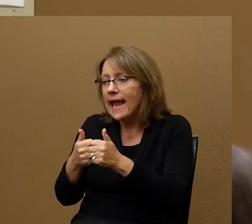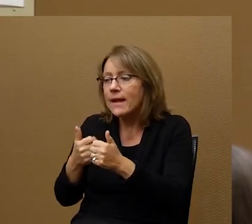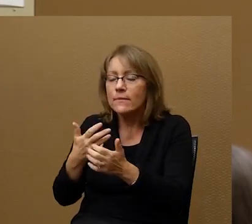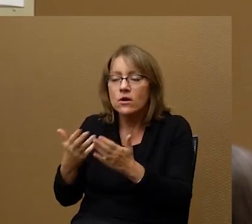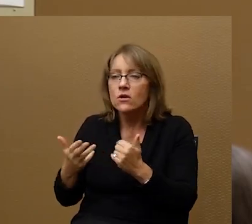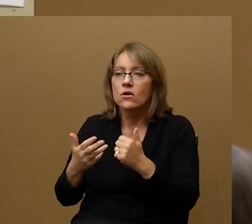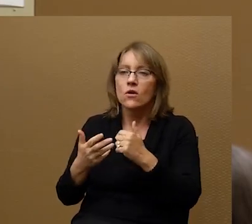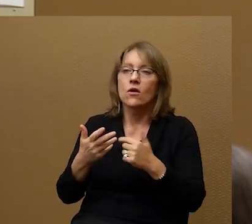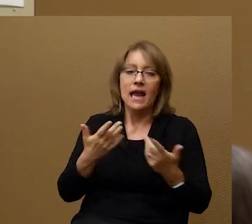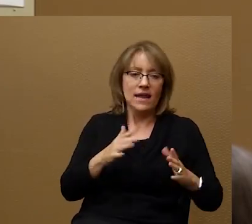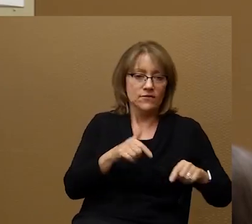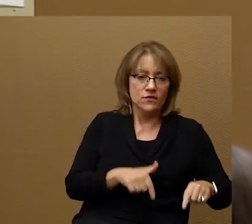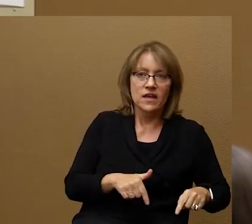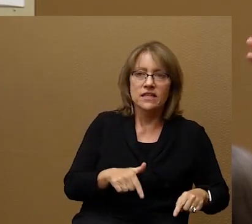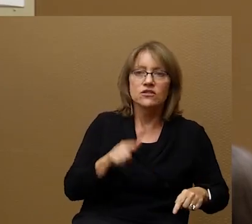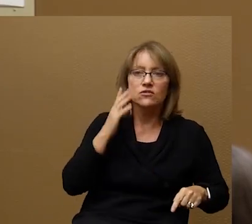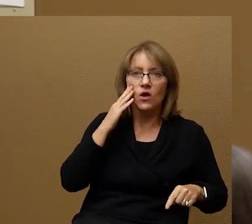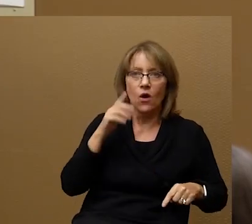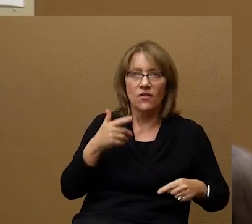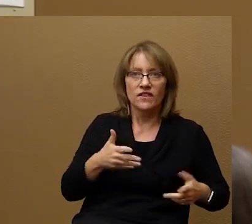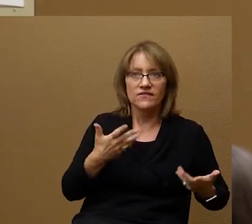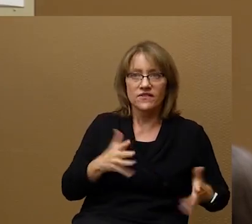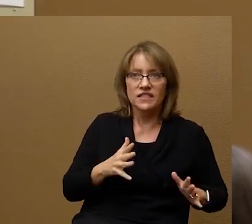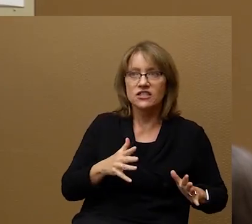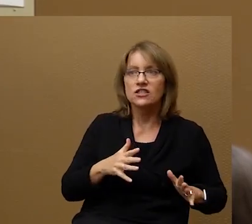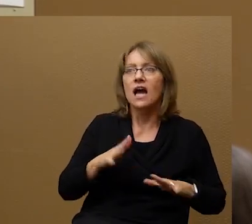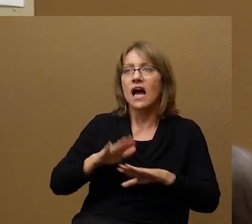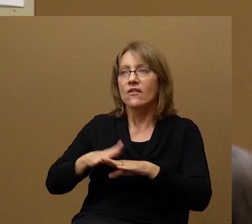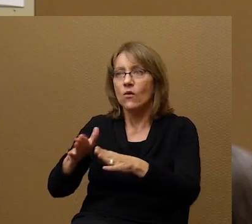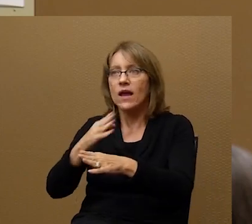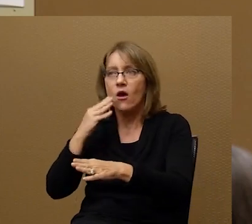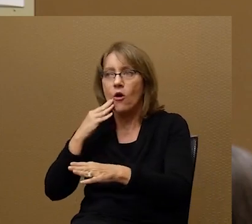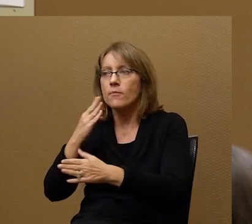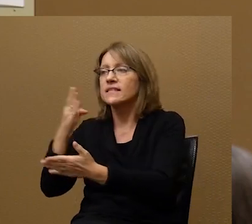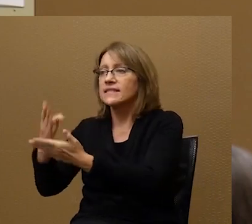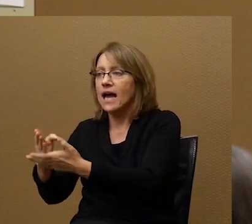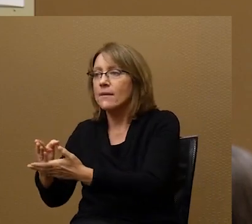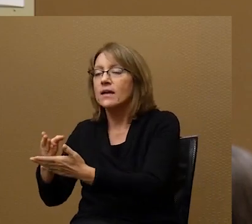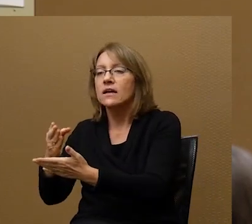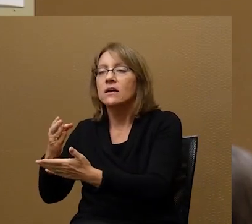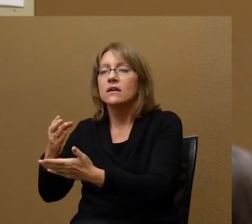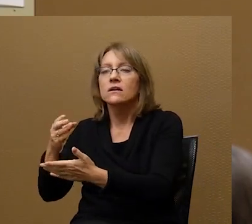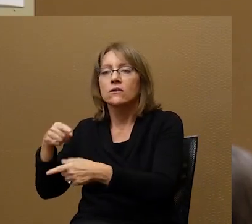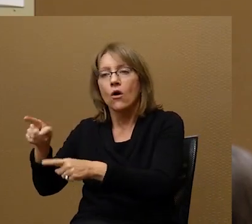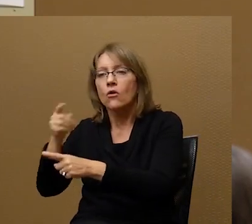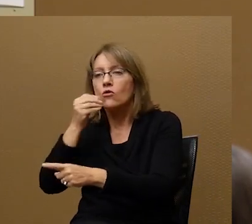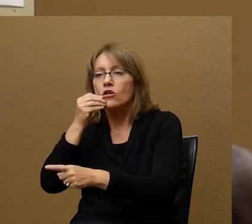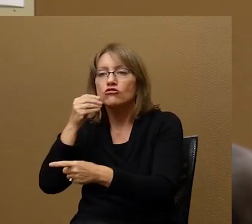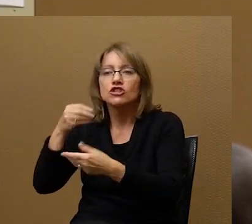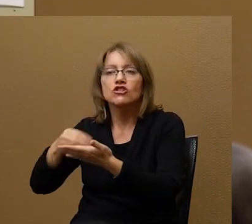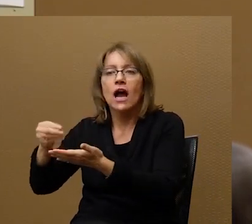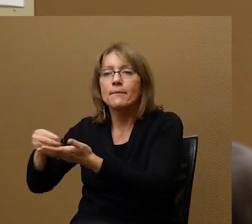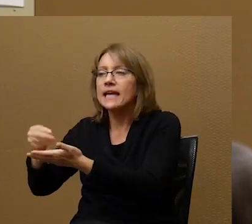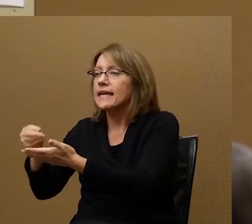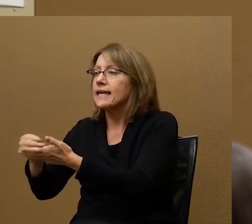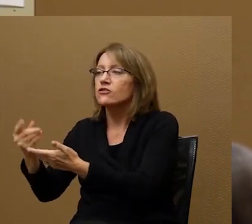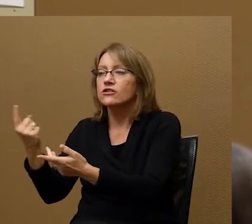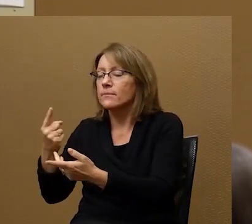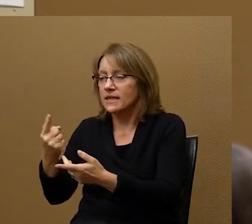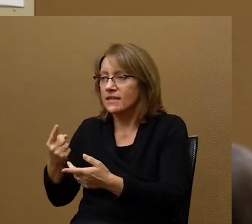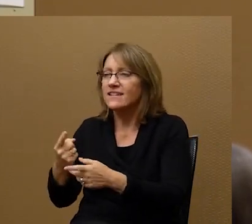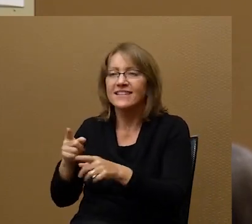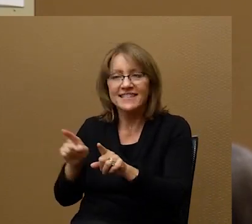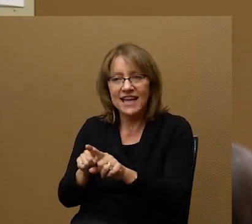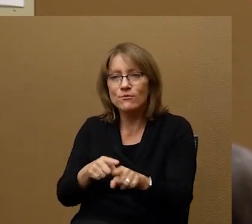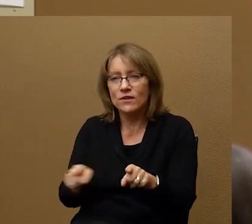this presentation, I need to go grocery shopping. This is our kids too. If we could give them the structure to understand, I do these things and then